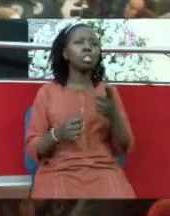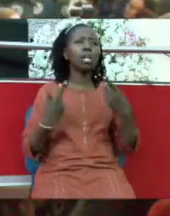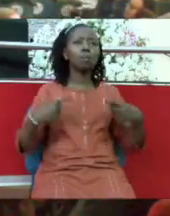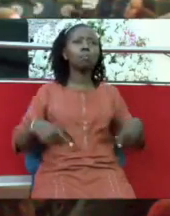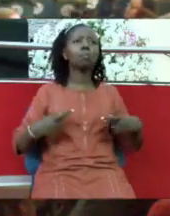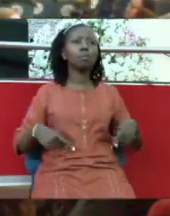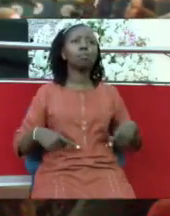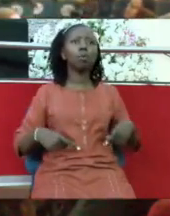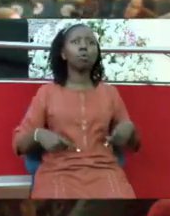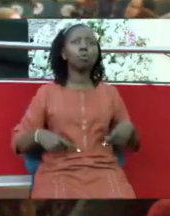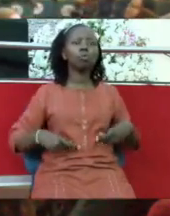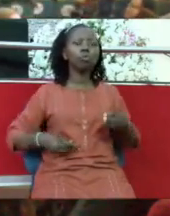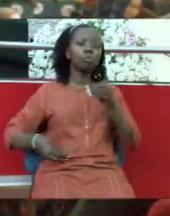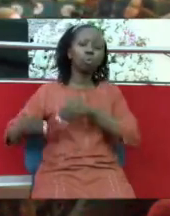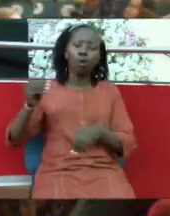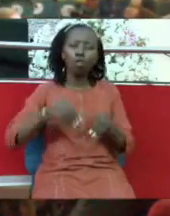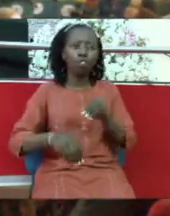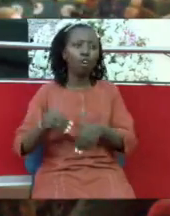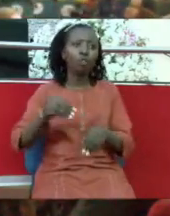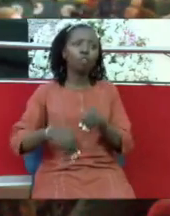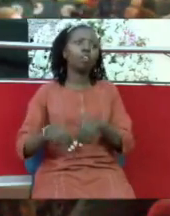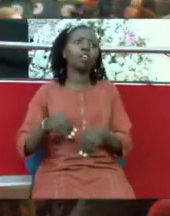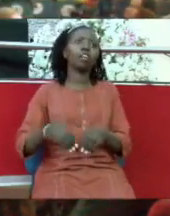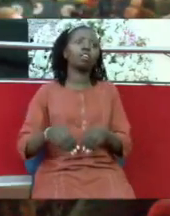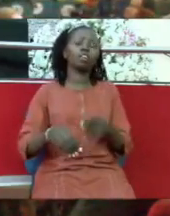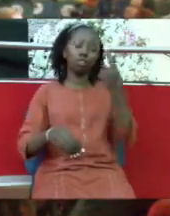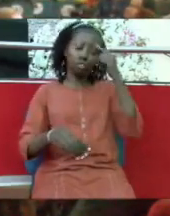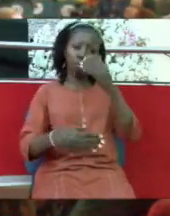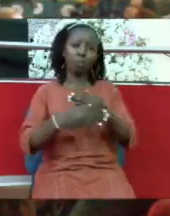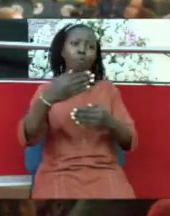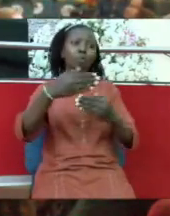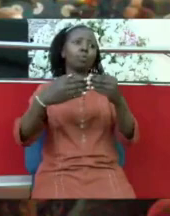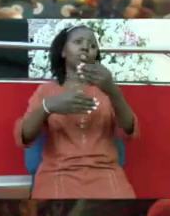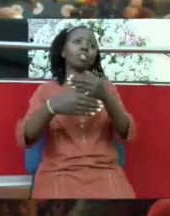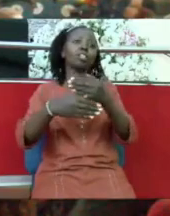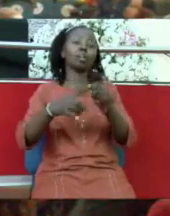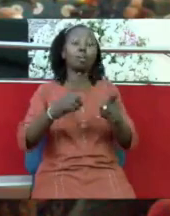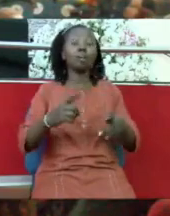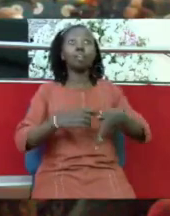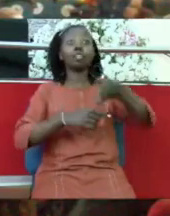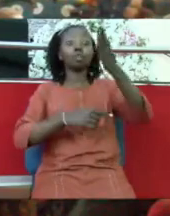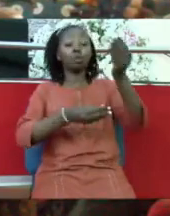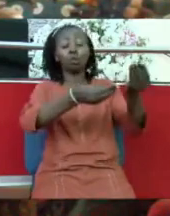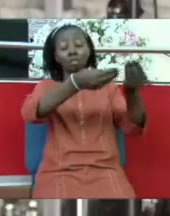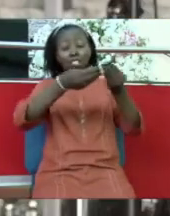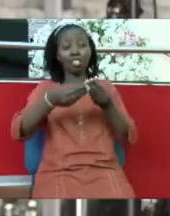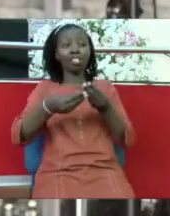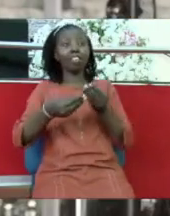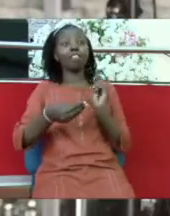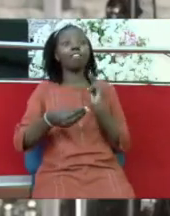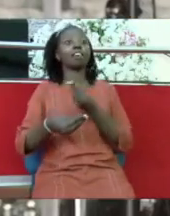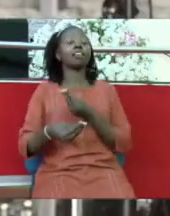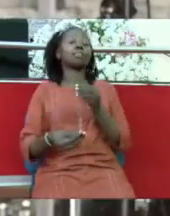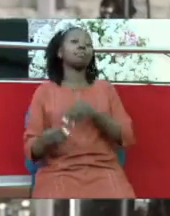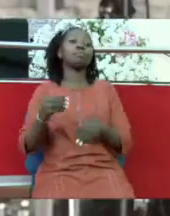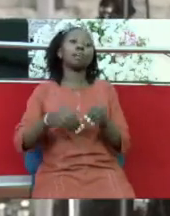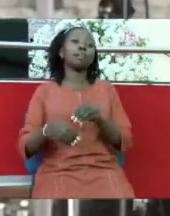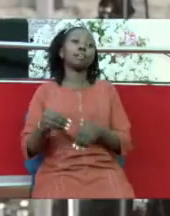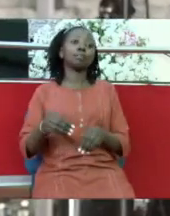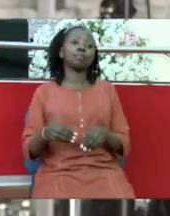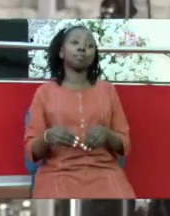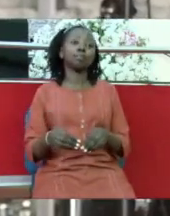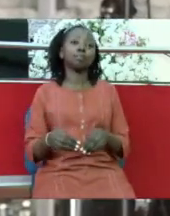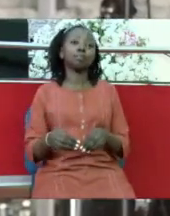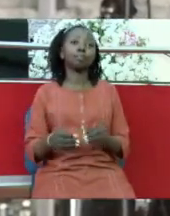to tell anybody to give more. Wakati sitamwambia mtu yote atoe zaidi. God did the heavy lifting. Mungu alifanya kazi ambayo ilikuwa ni nzito.